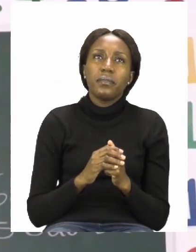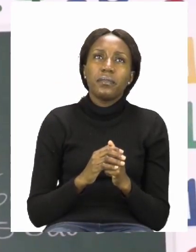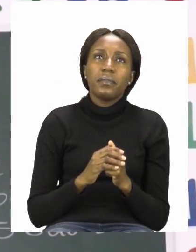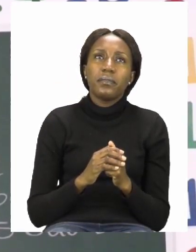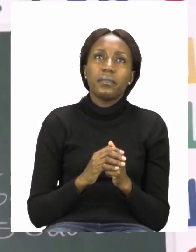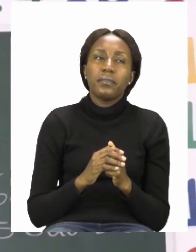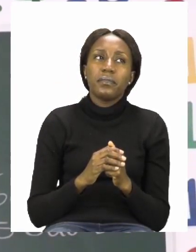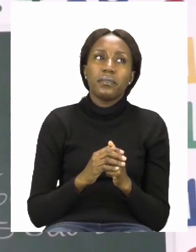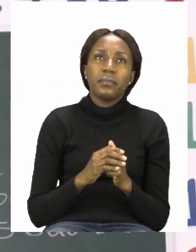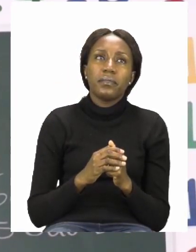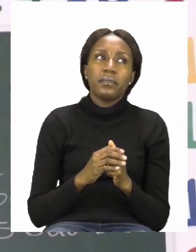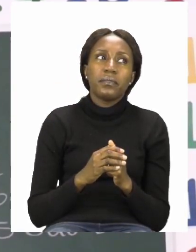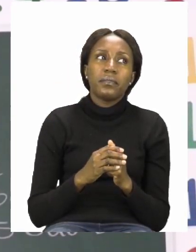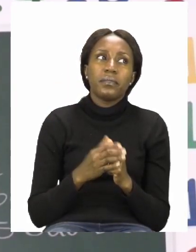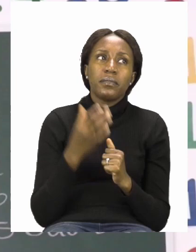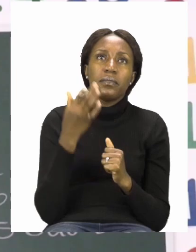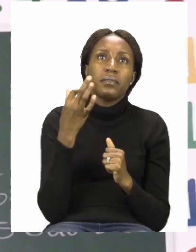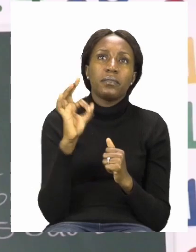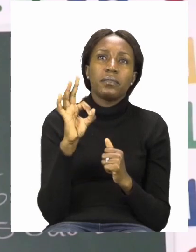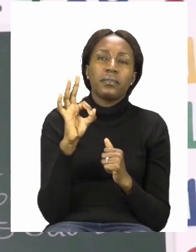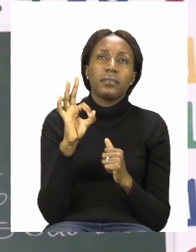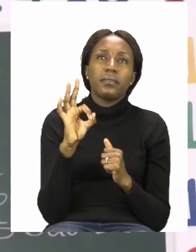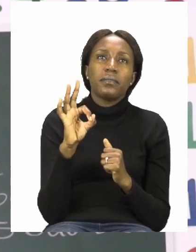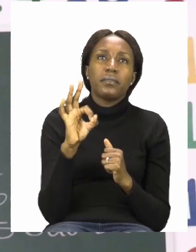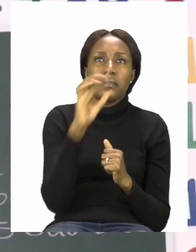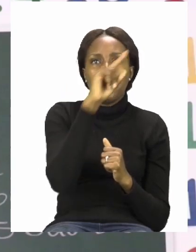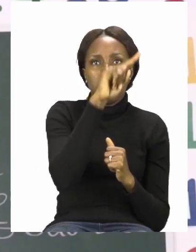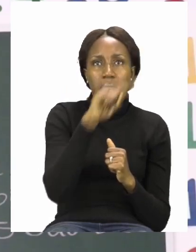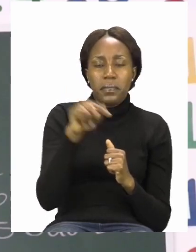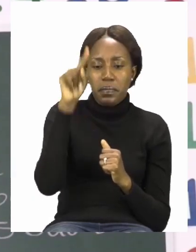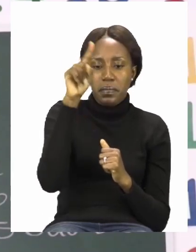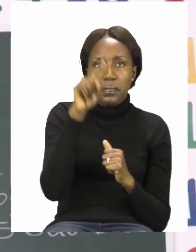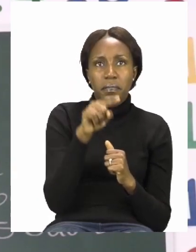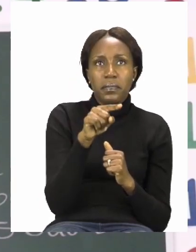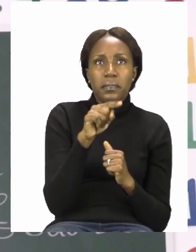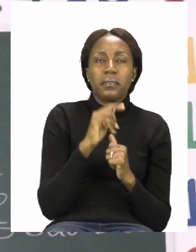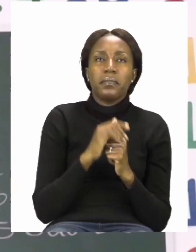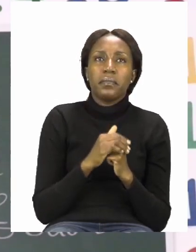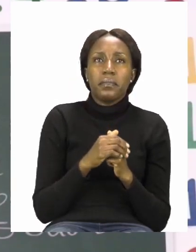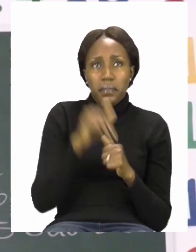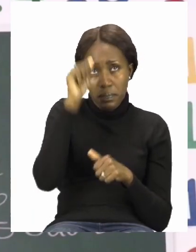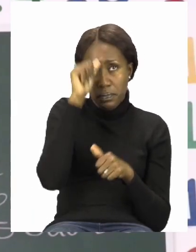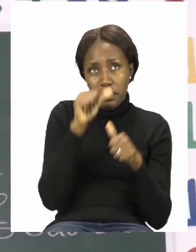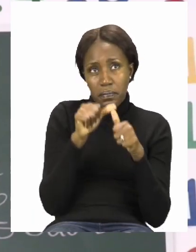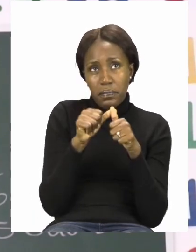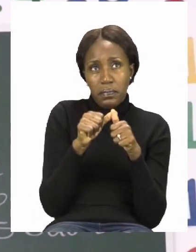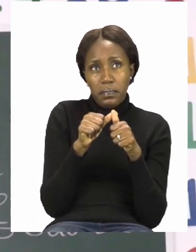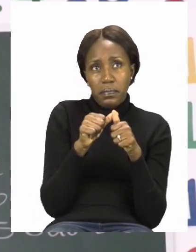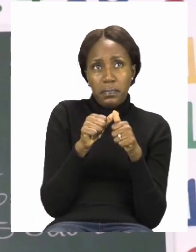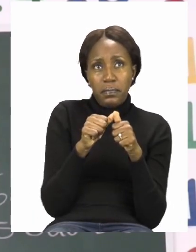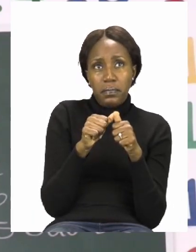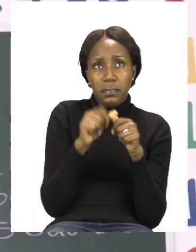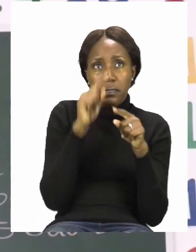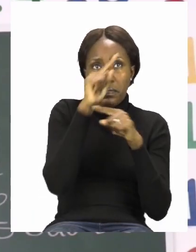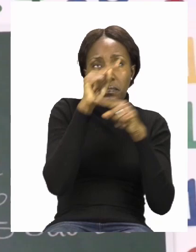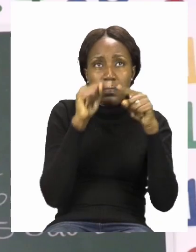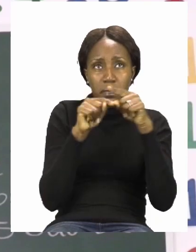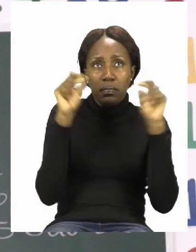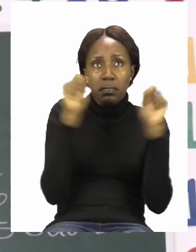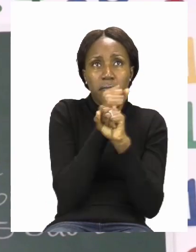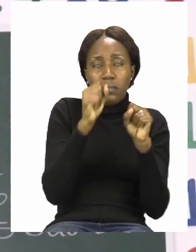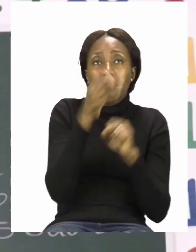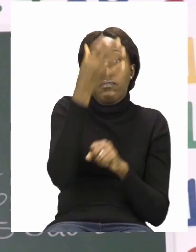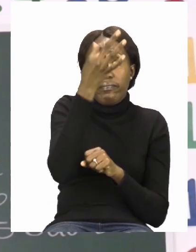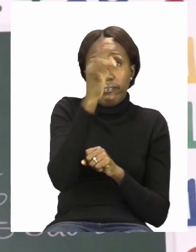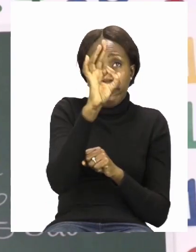an odd number, well done, because remember, odd numbers have 9.